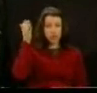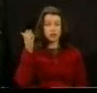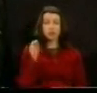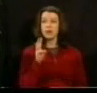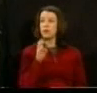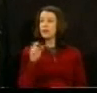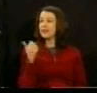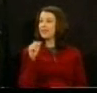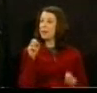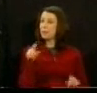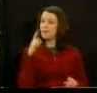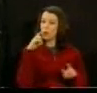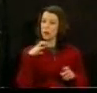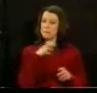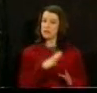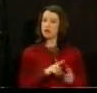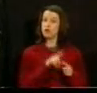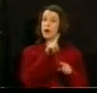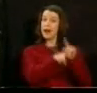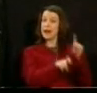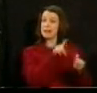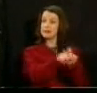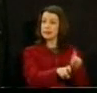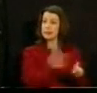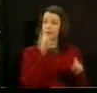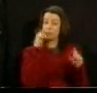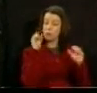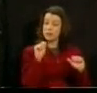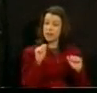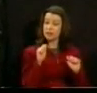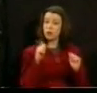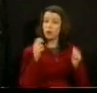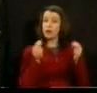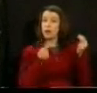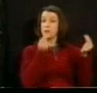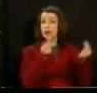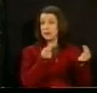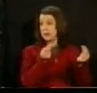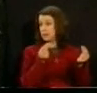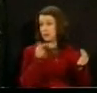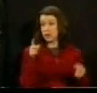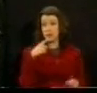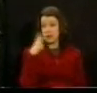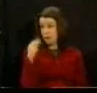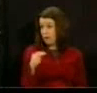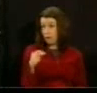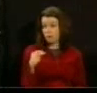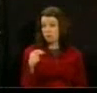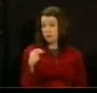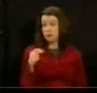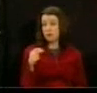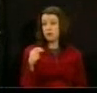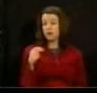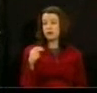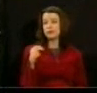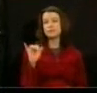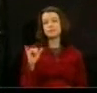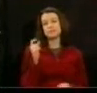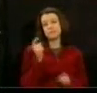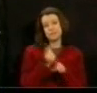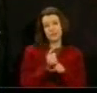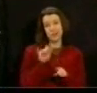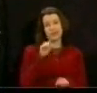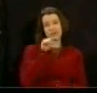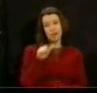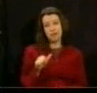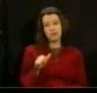is there any opportunity for commissioners to ask questions of the potential nominees? And I take it that is not part of the process, Mr. Law Director? That's right.